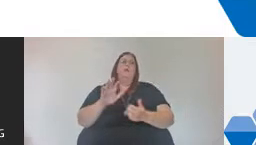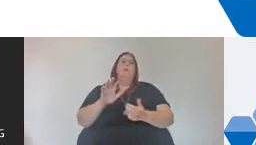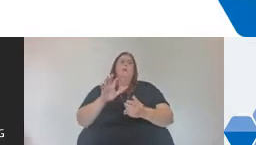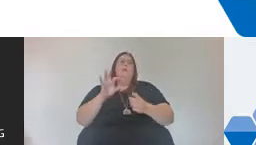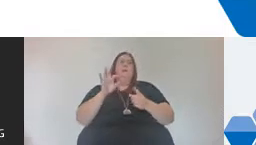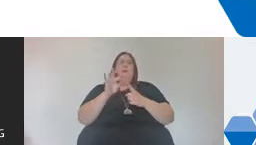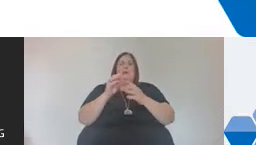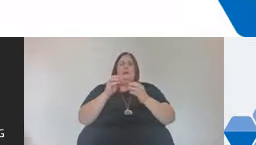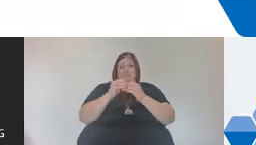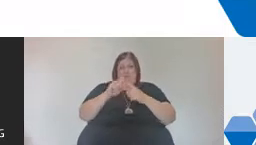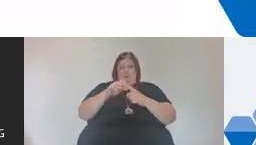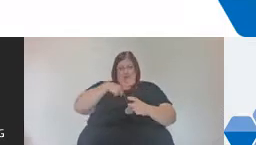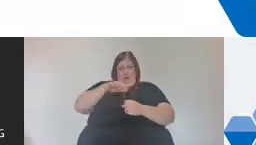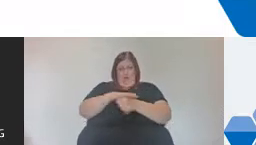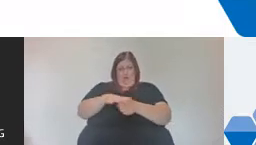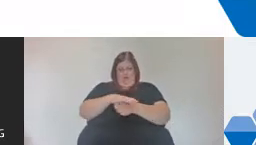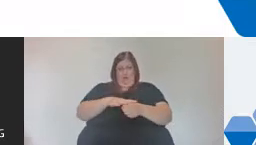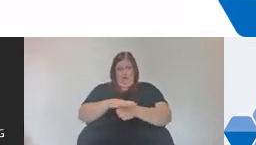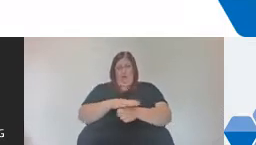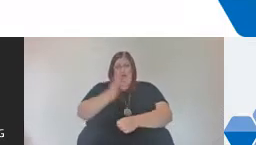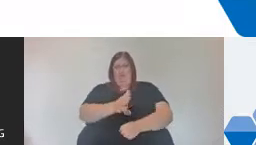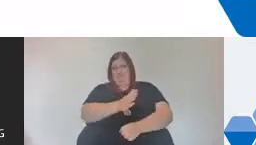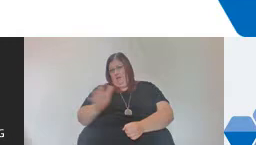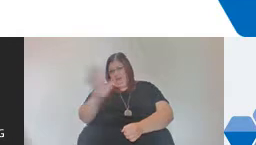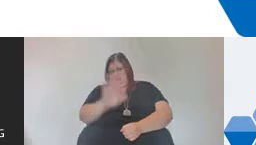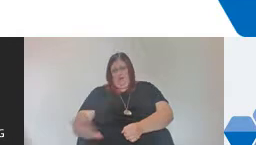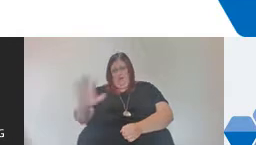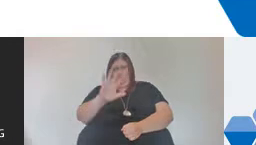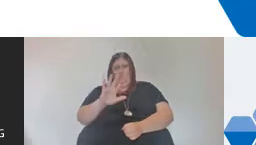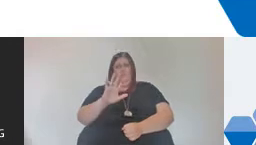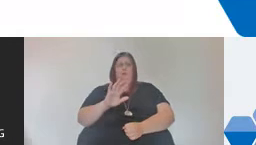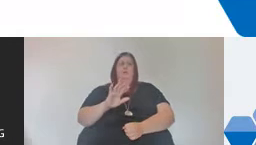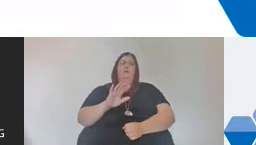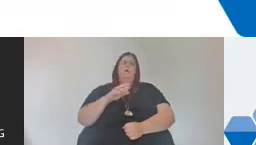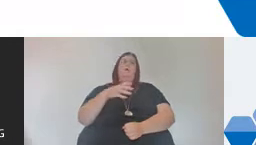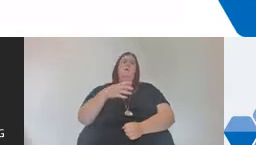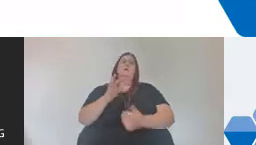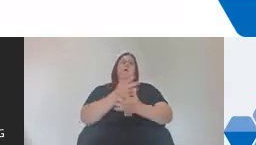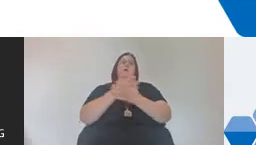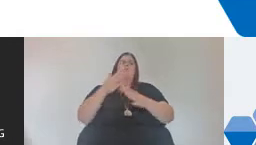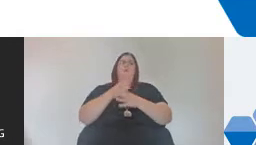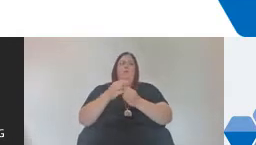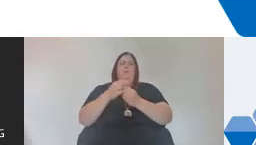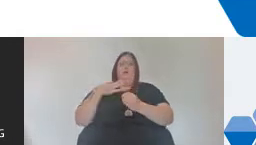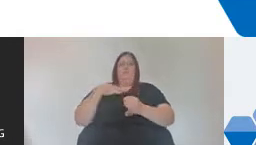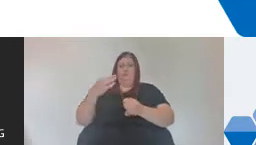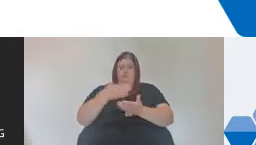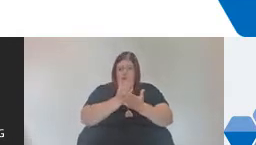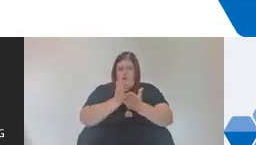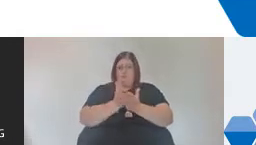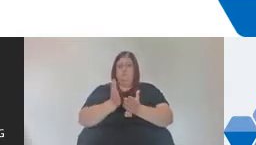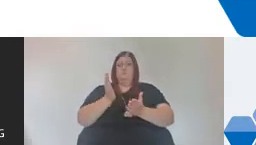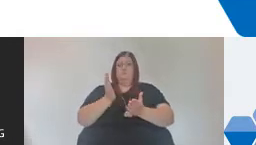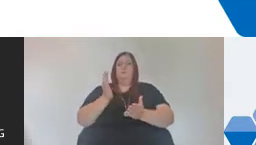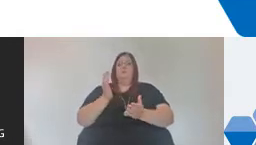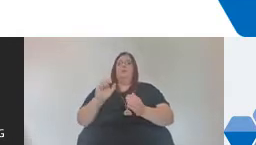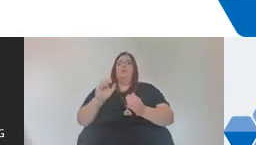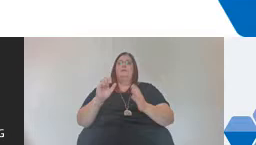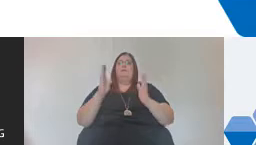in the South East, we've broadened our relationships with voluntary and community sectors, the